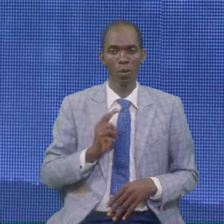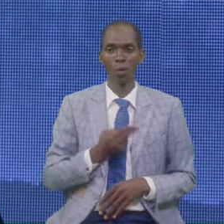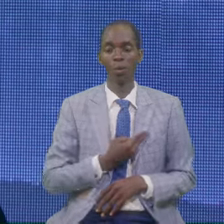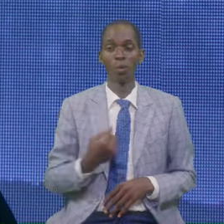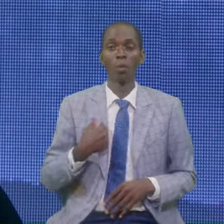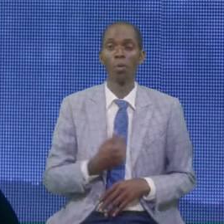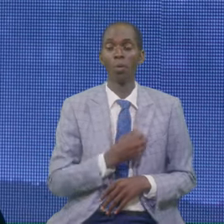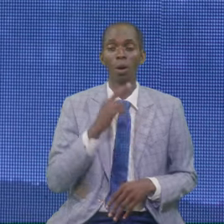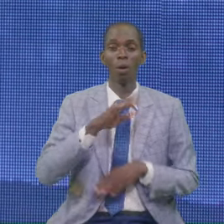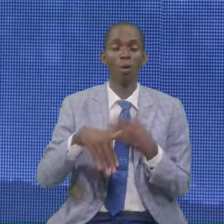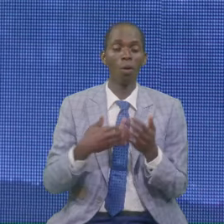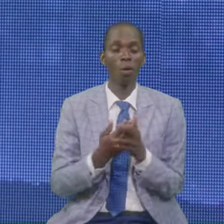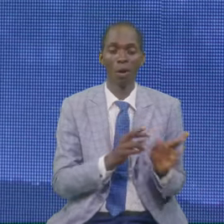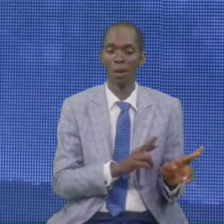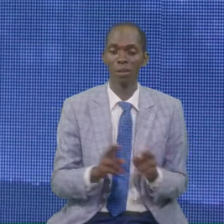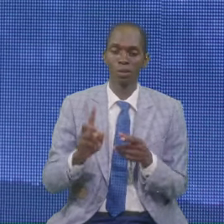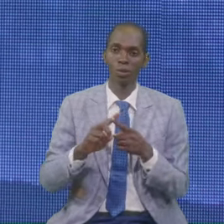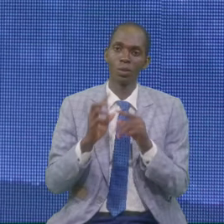miracles tonight.